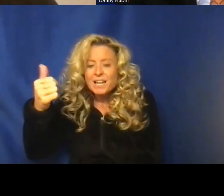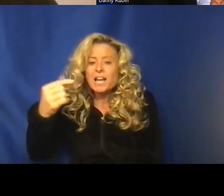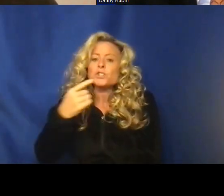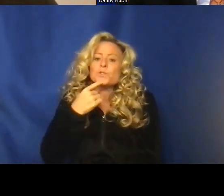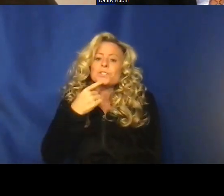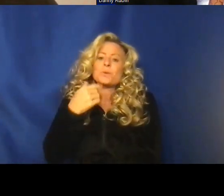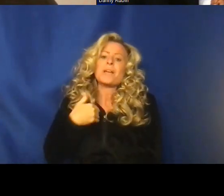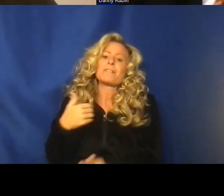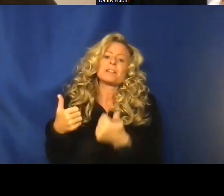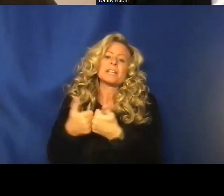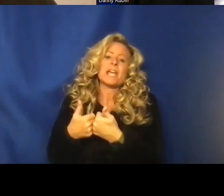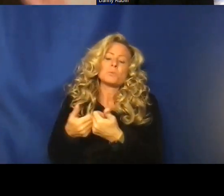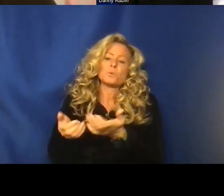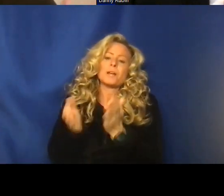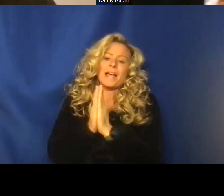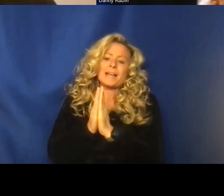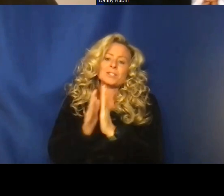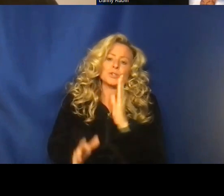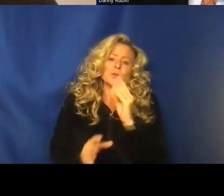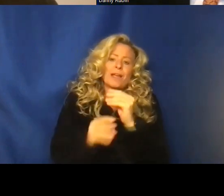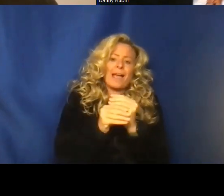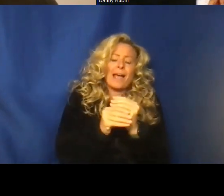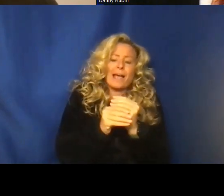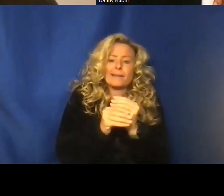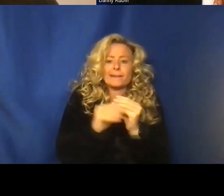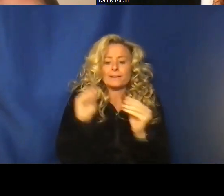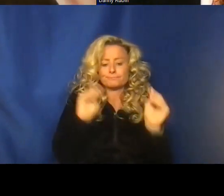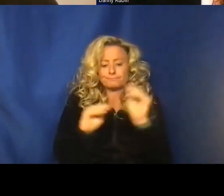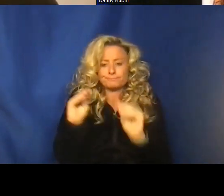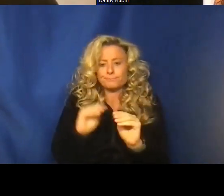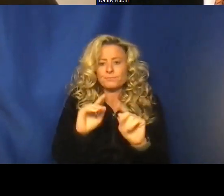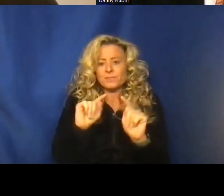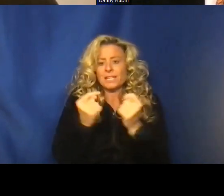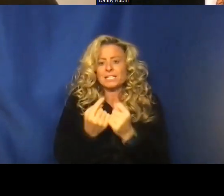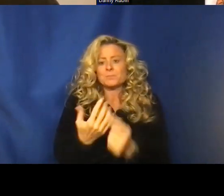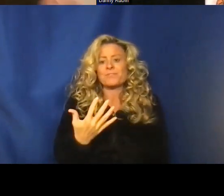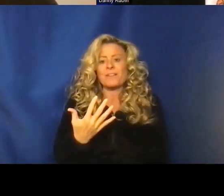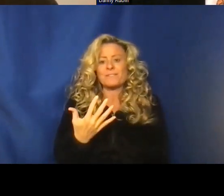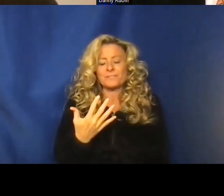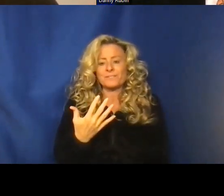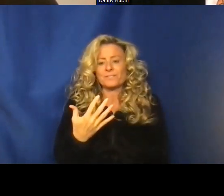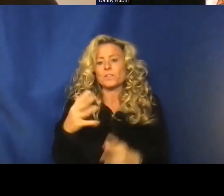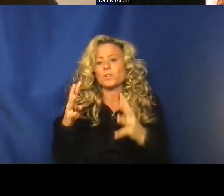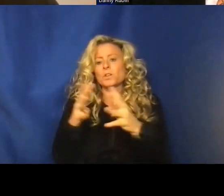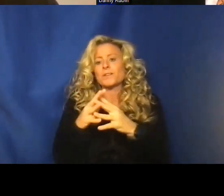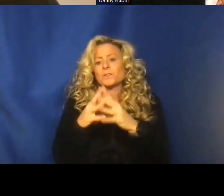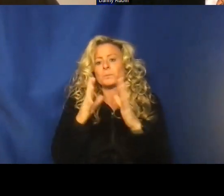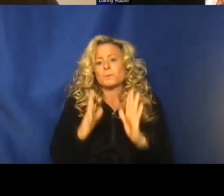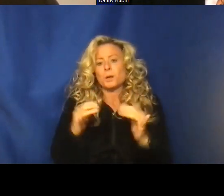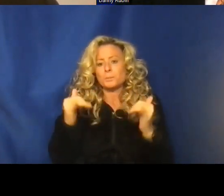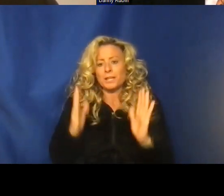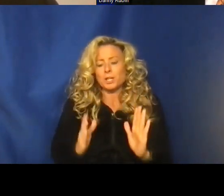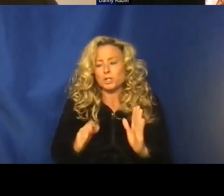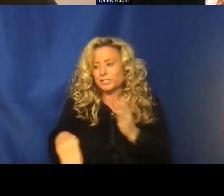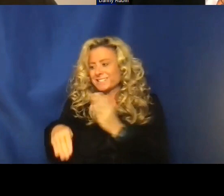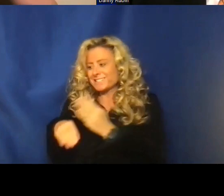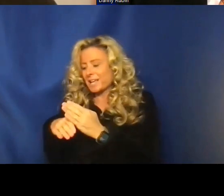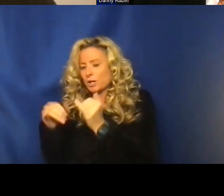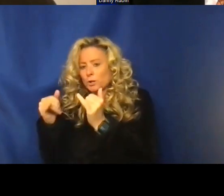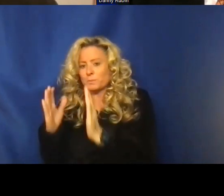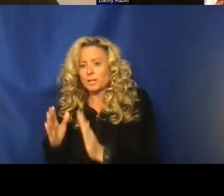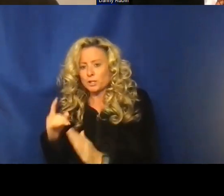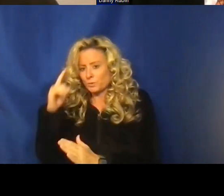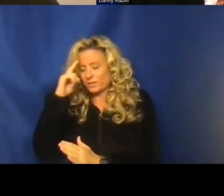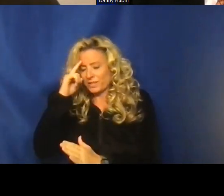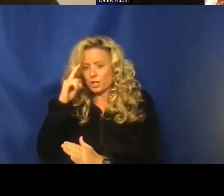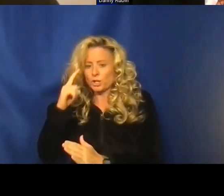game where we're asking you to put together and compose a team of 5 football players, soccer players that you think are going to score